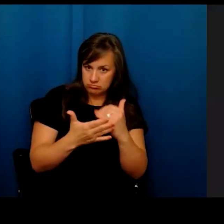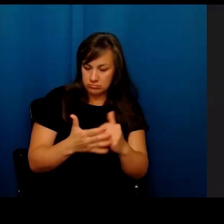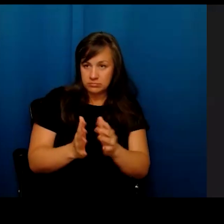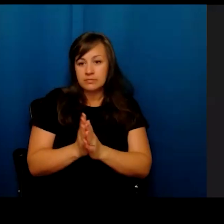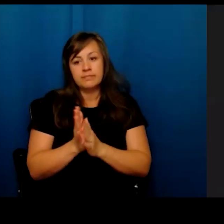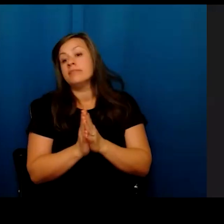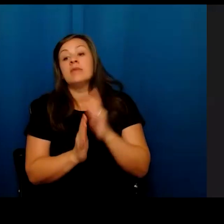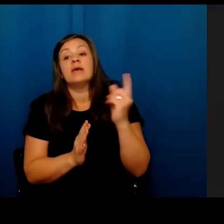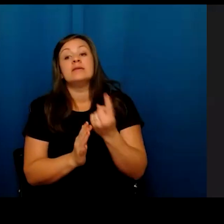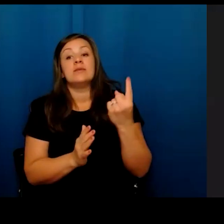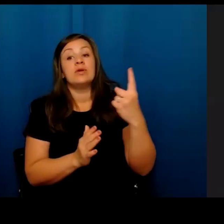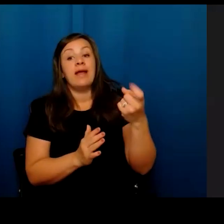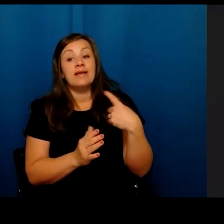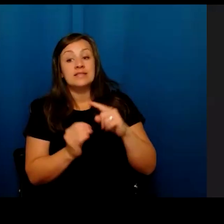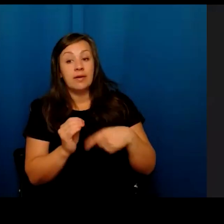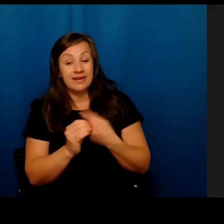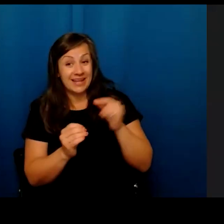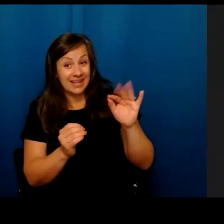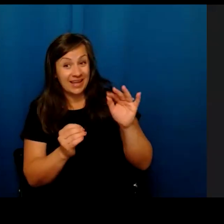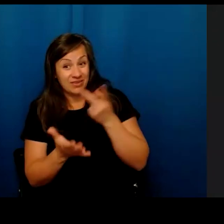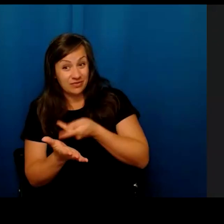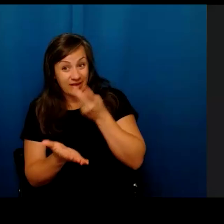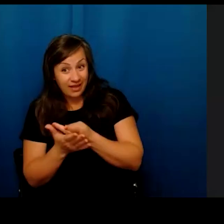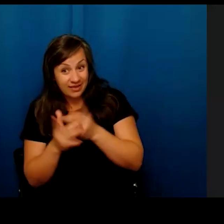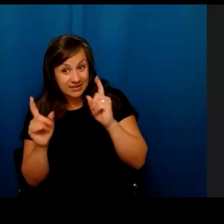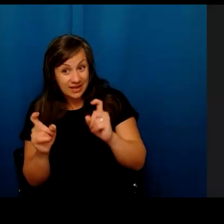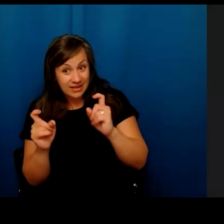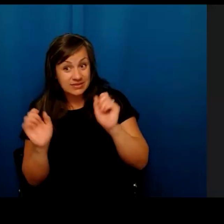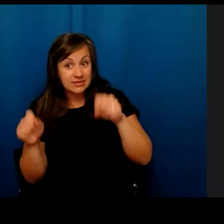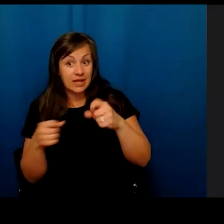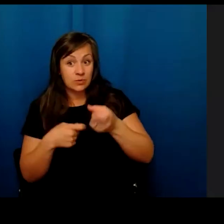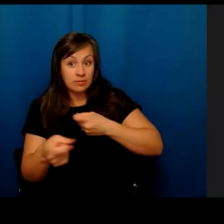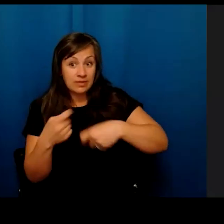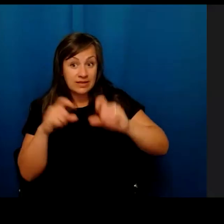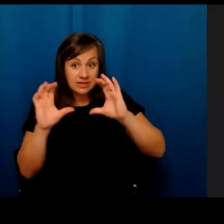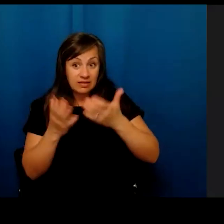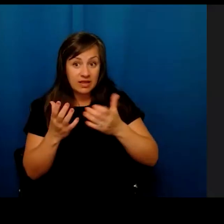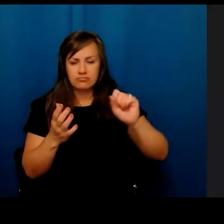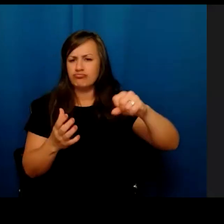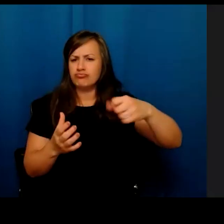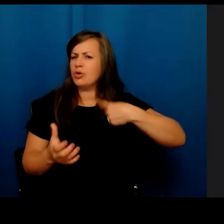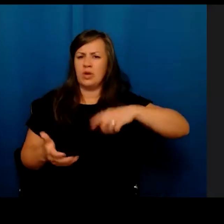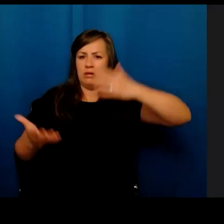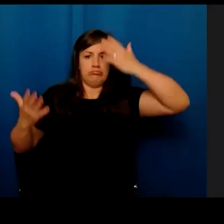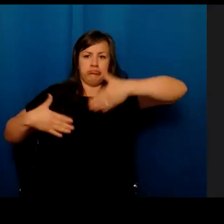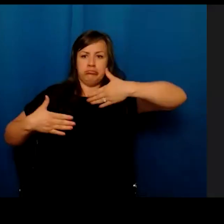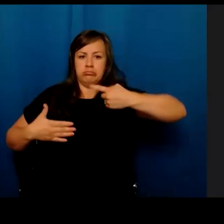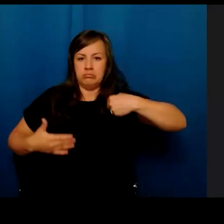Okay, someone asked if they failed the test that they were going to replace a class, can they take it or just take the class? Yeah, we don't know if you failed the